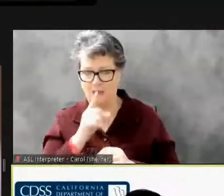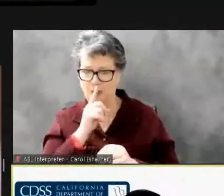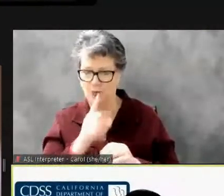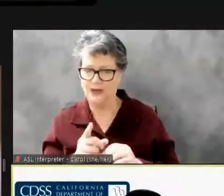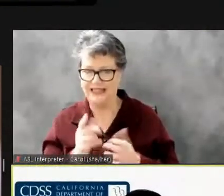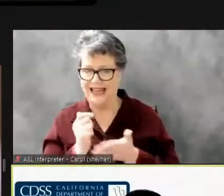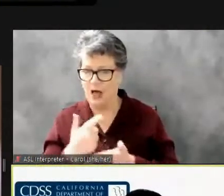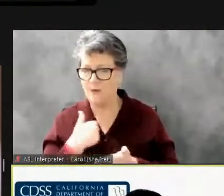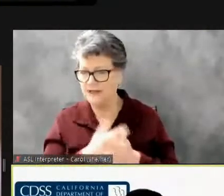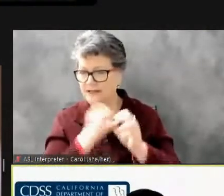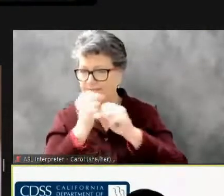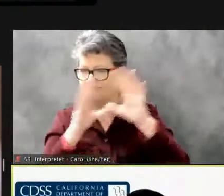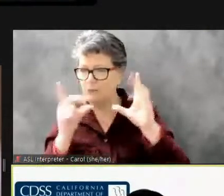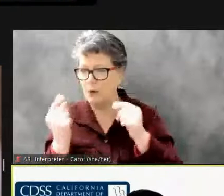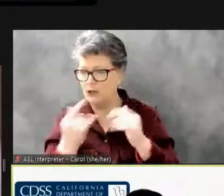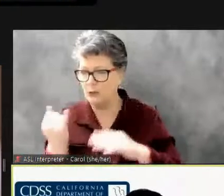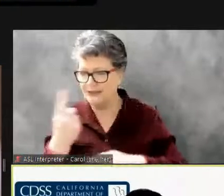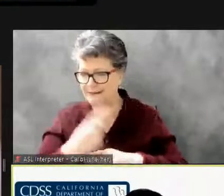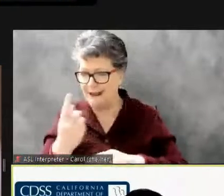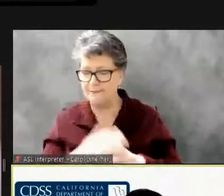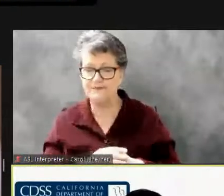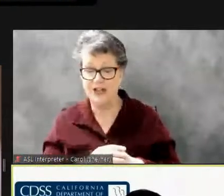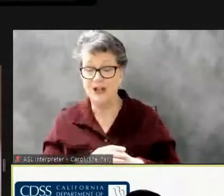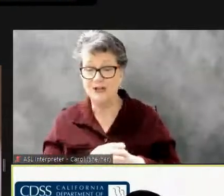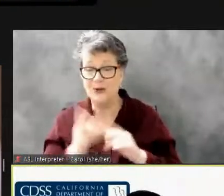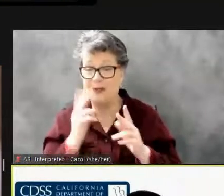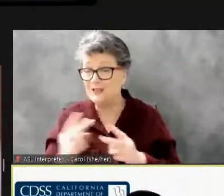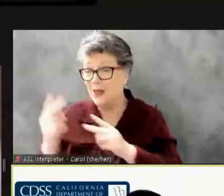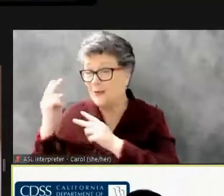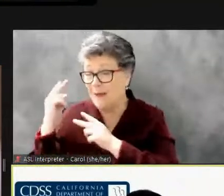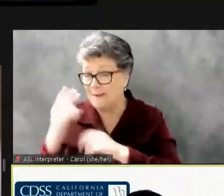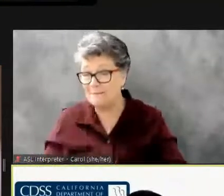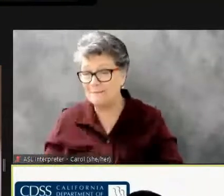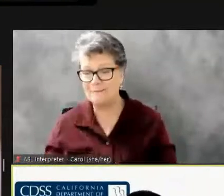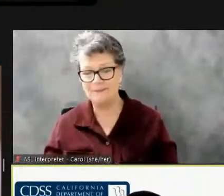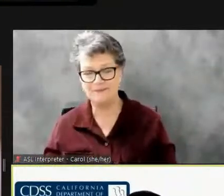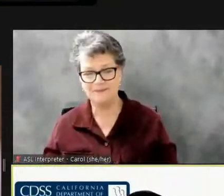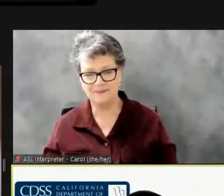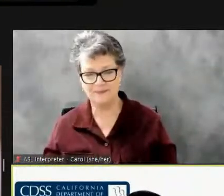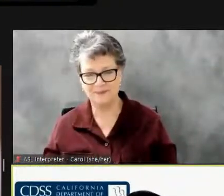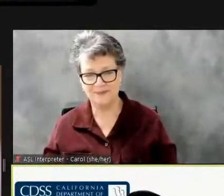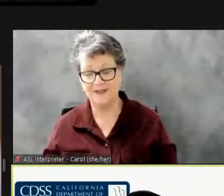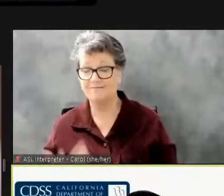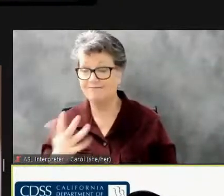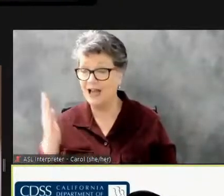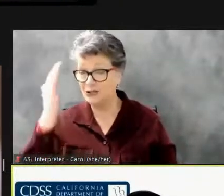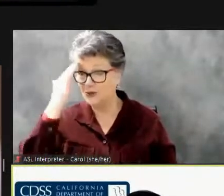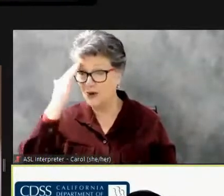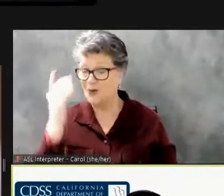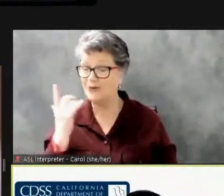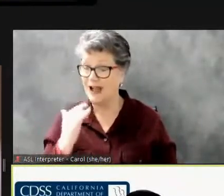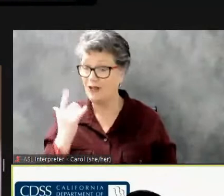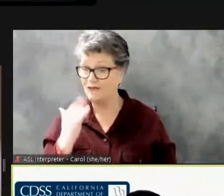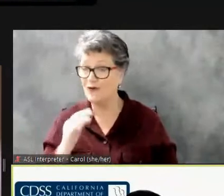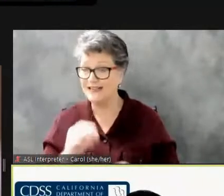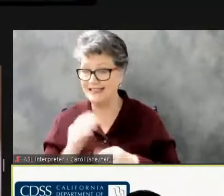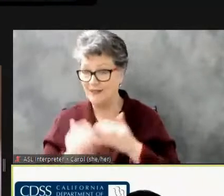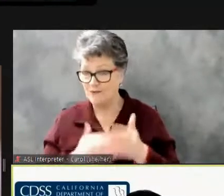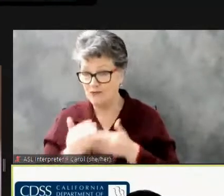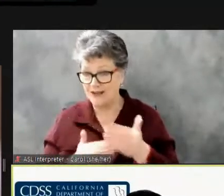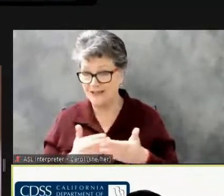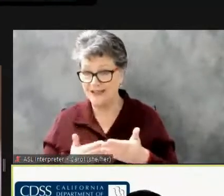today. So a little walk through memory lane. As we know, California is in the process